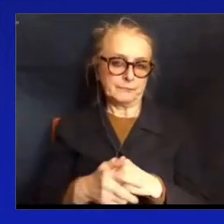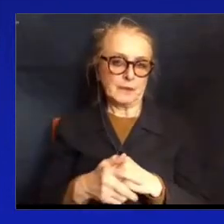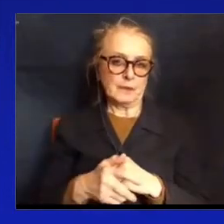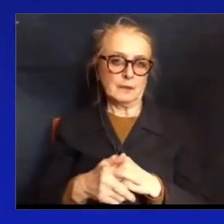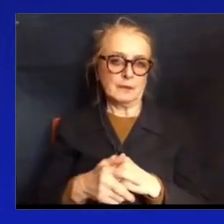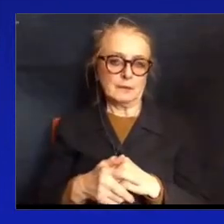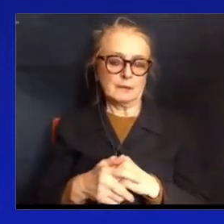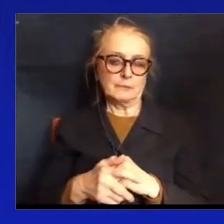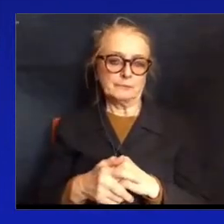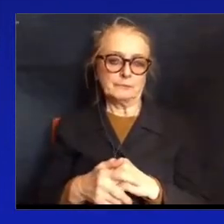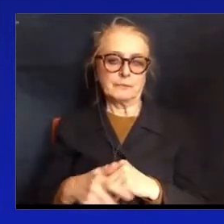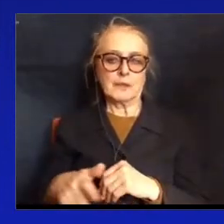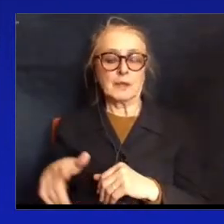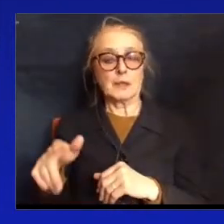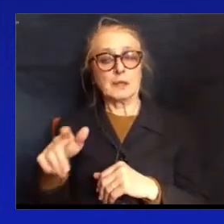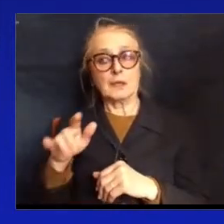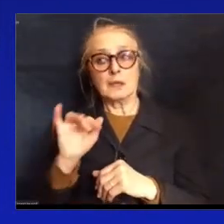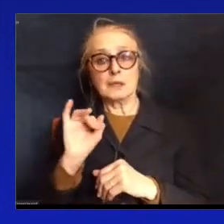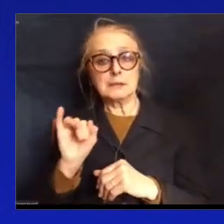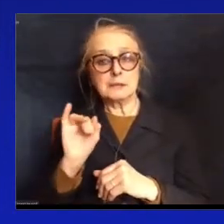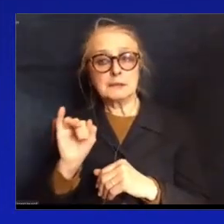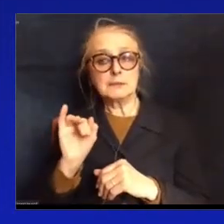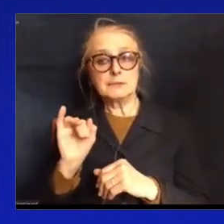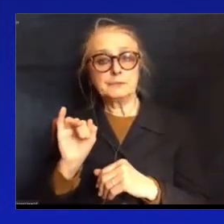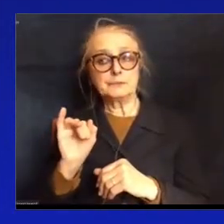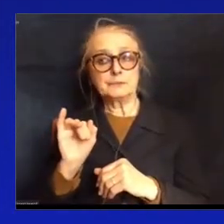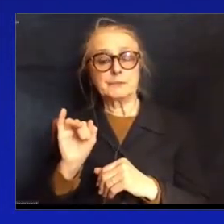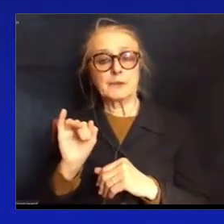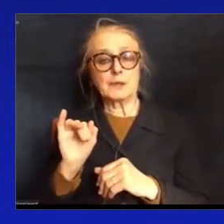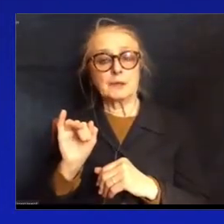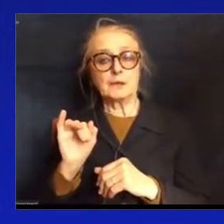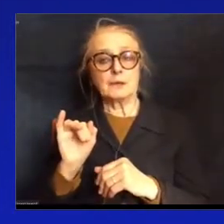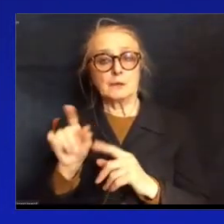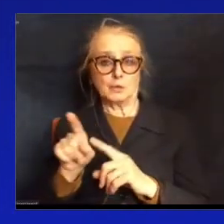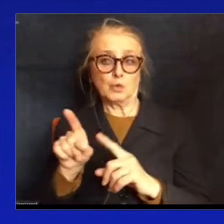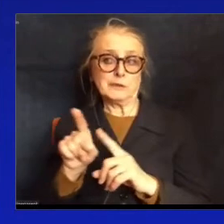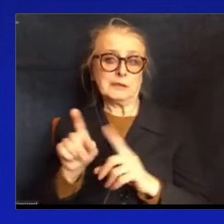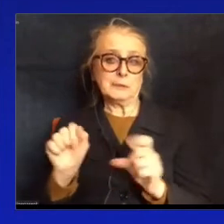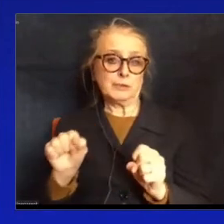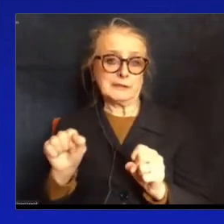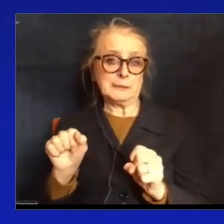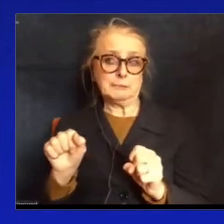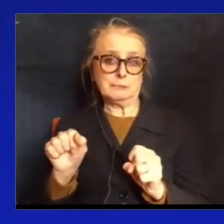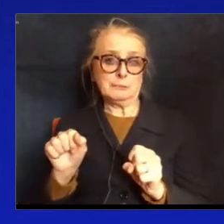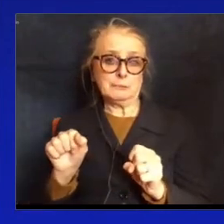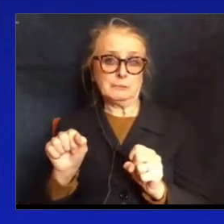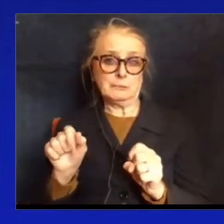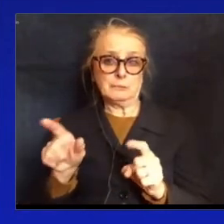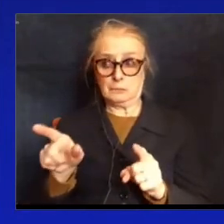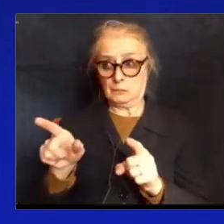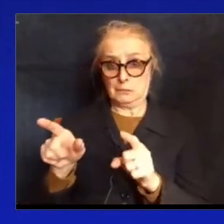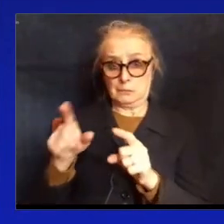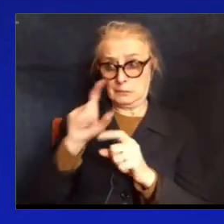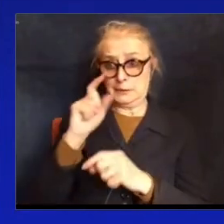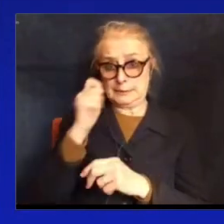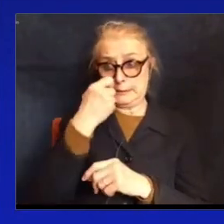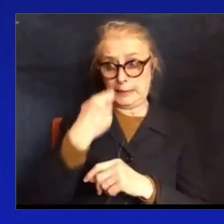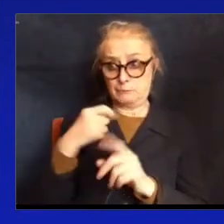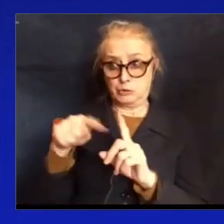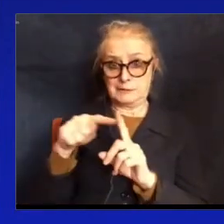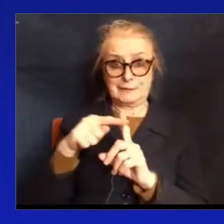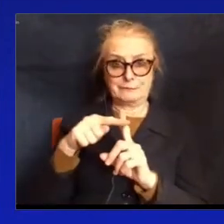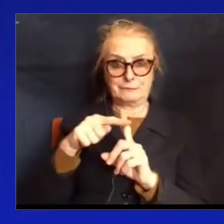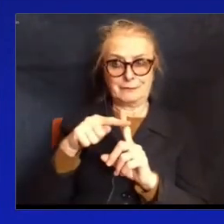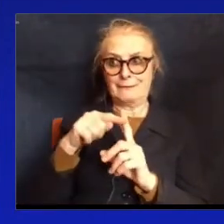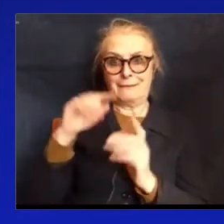that are contained or controllable. So I think that this is where the input of the